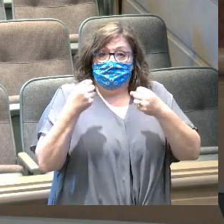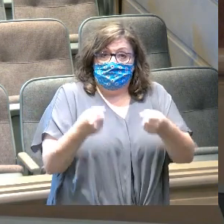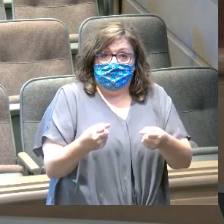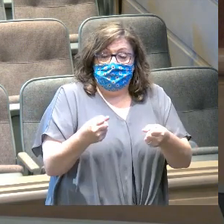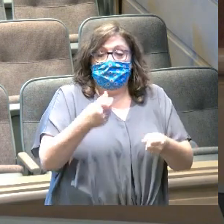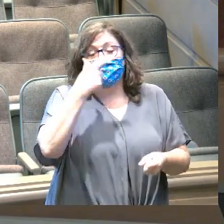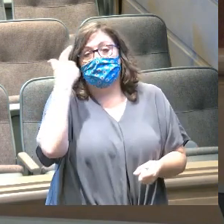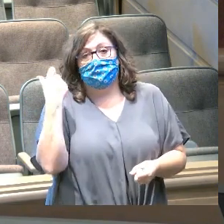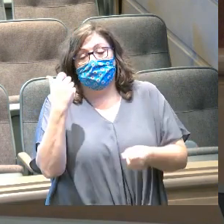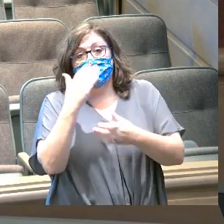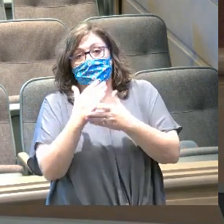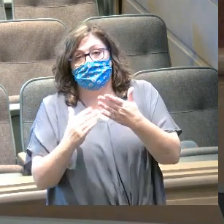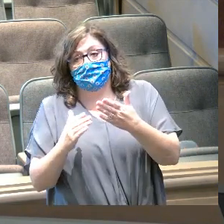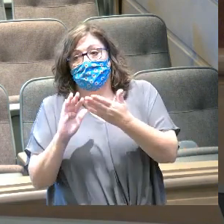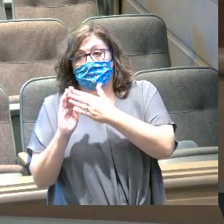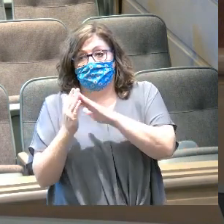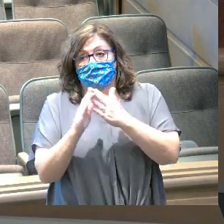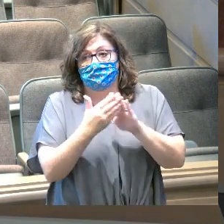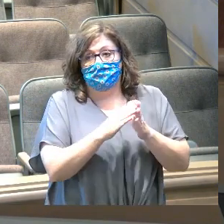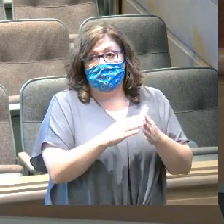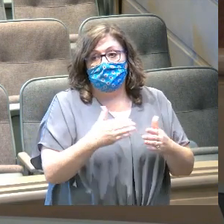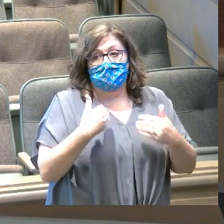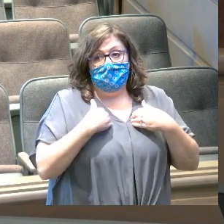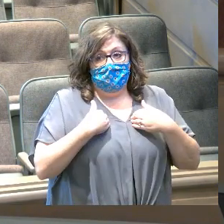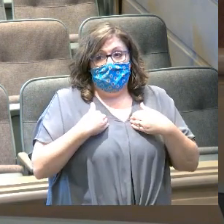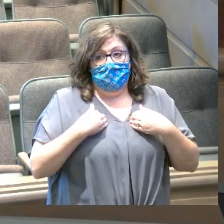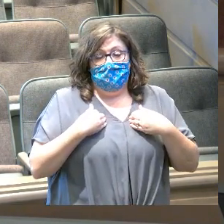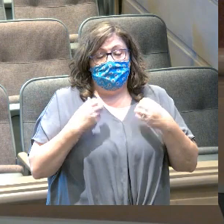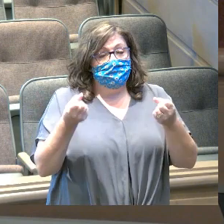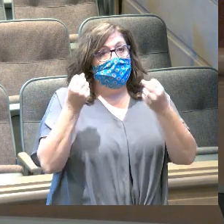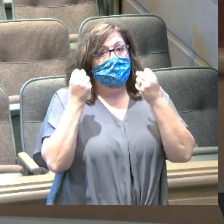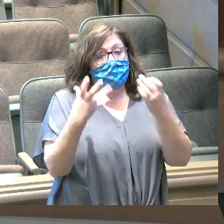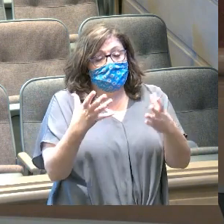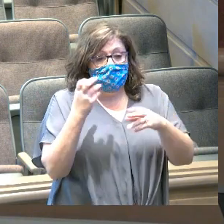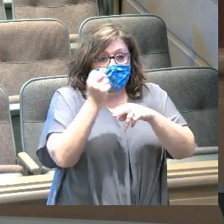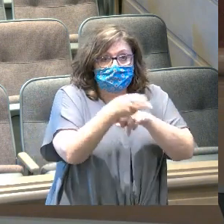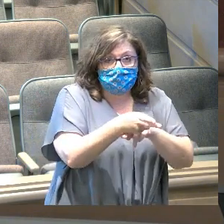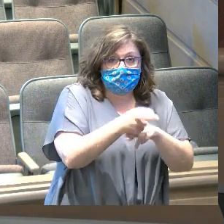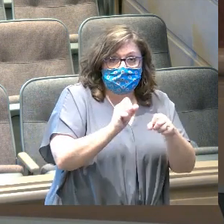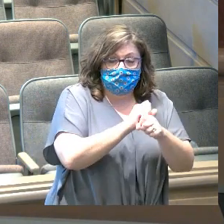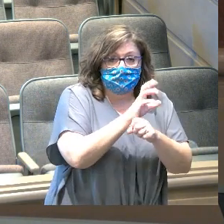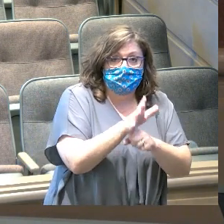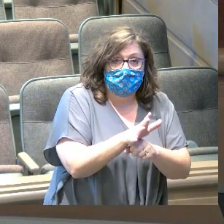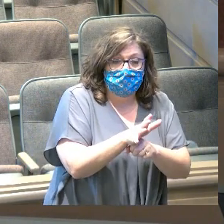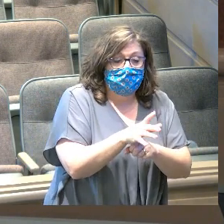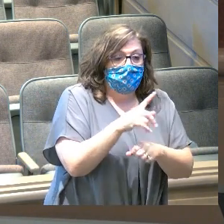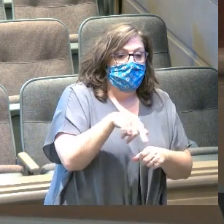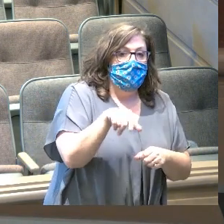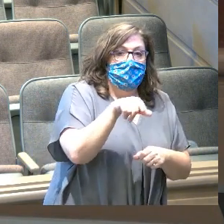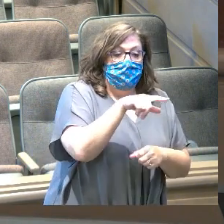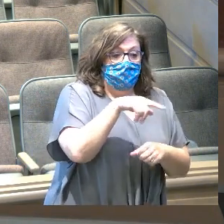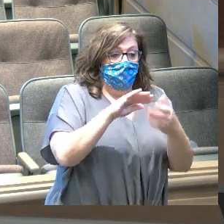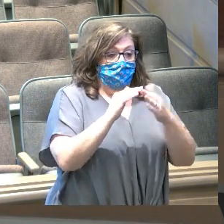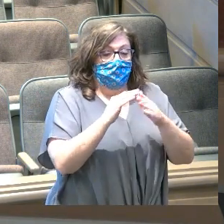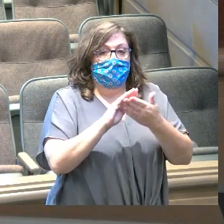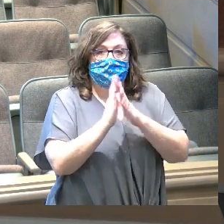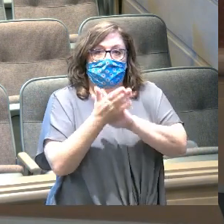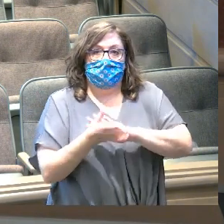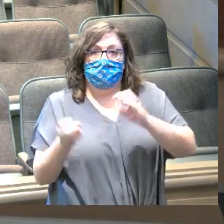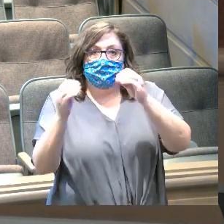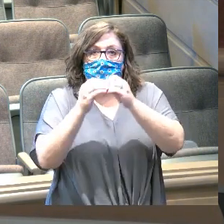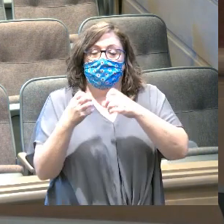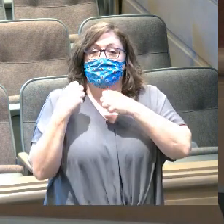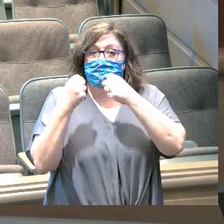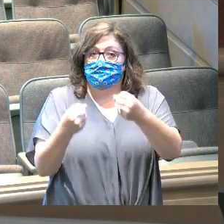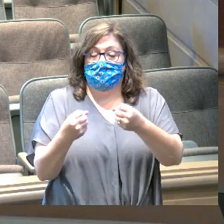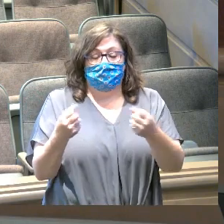some communities have had so many people overcome the virus that they become stronger as a community. I don't know the